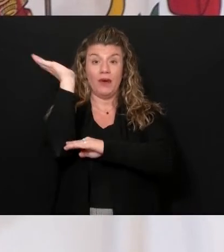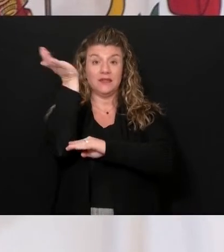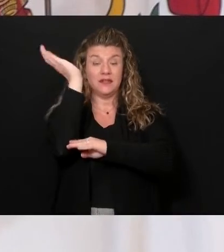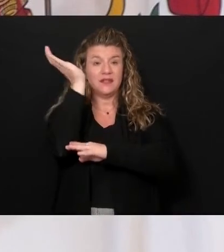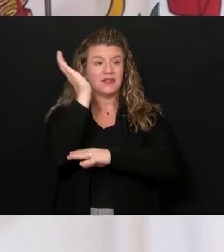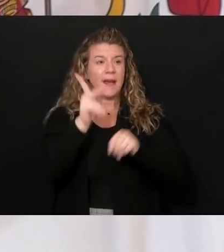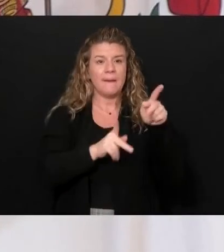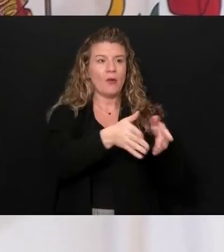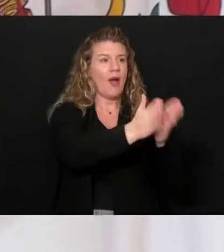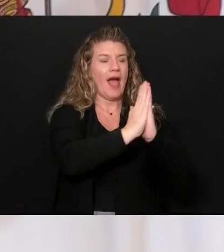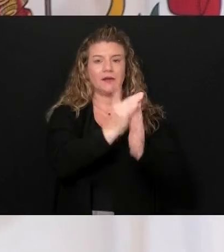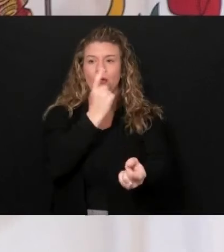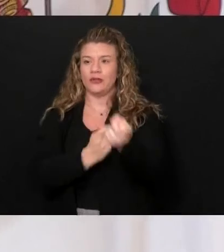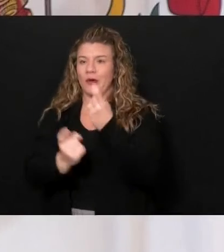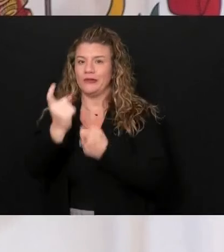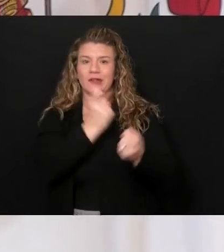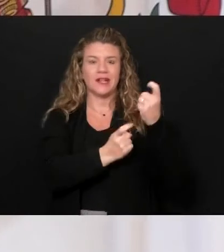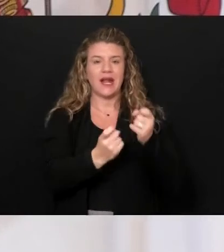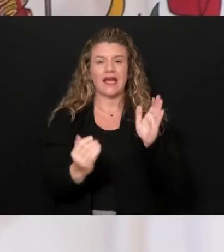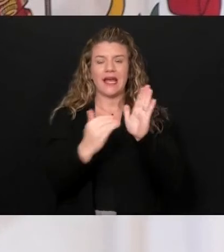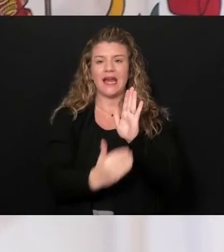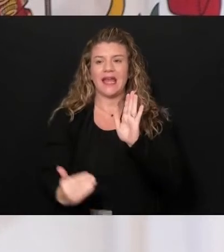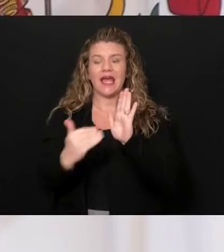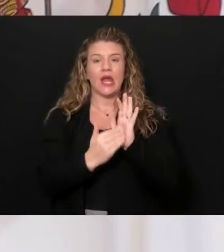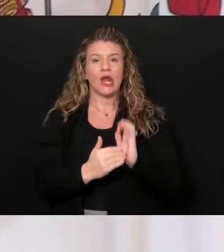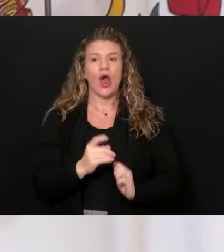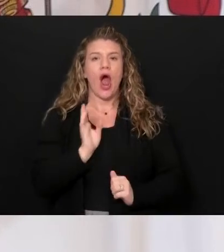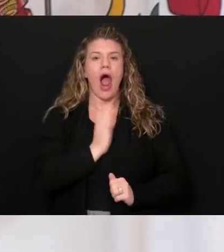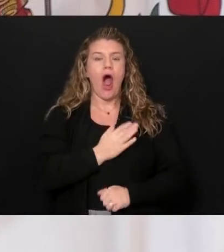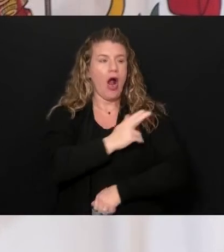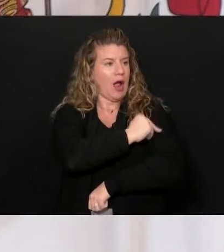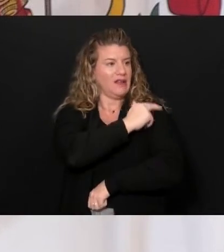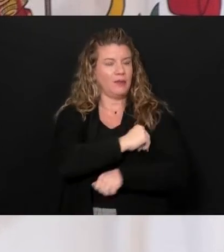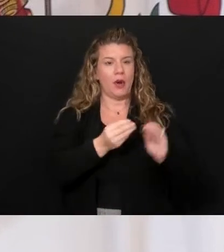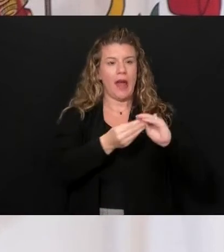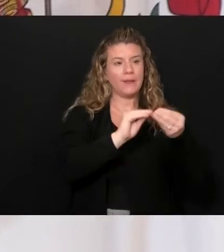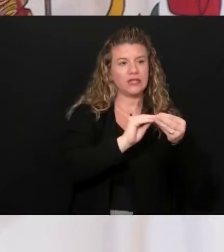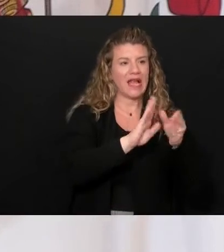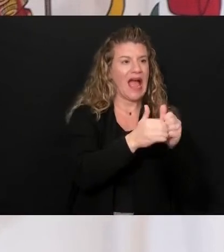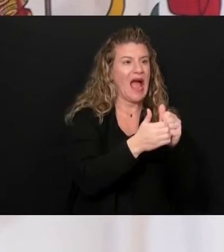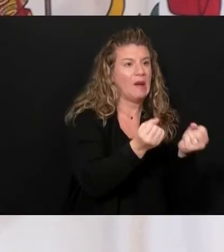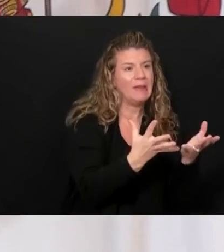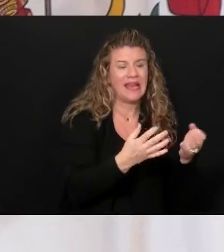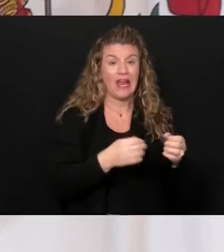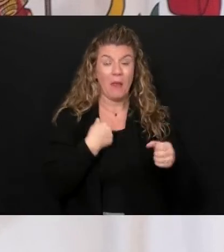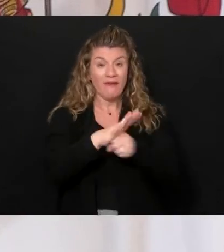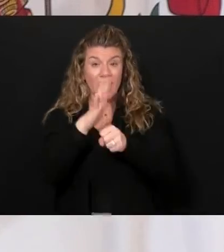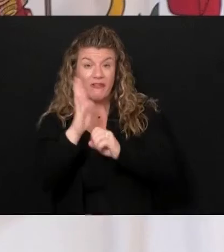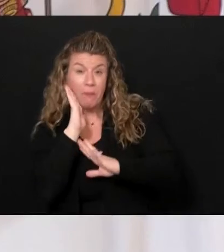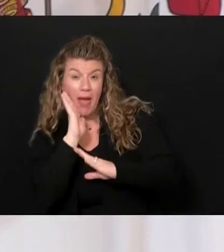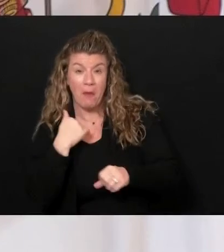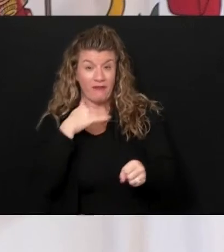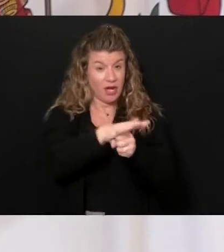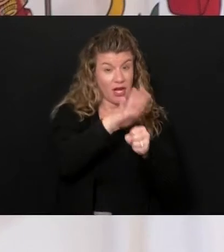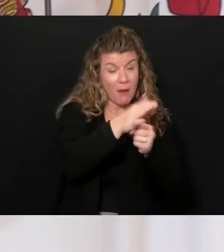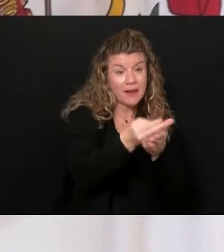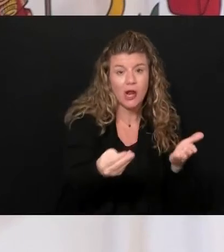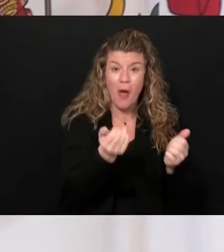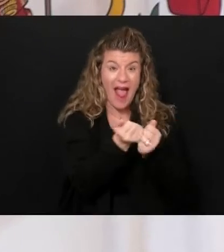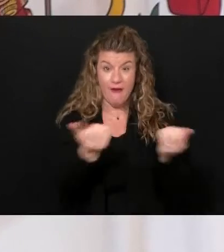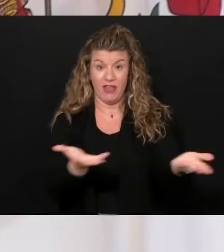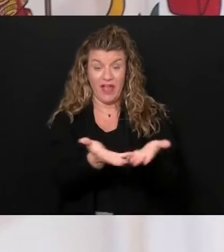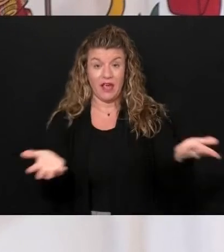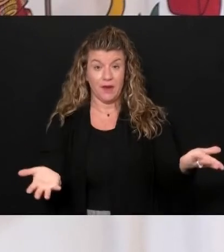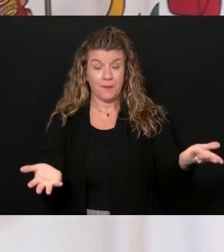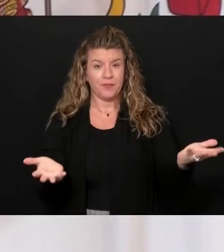asked over and over and over, where do we stand on hospital beds? Where do we stand on capacities and all this kind of stuff? And